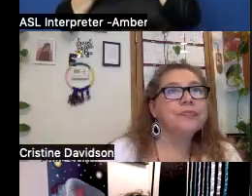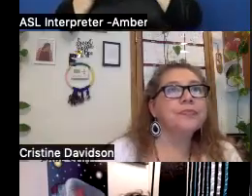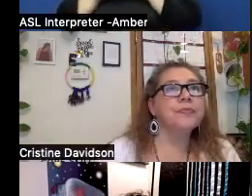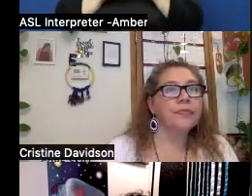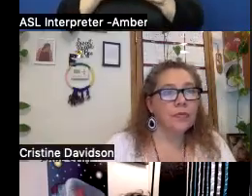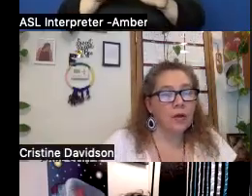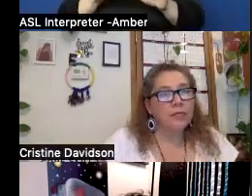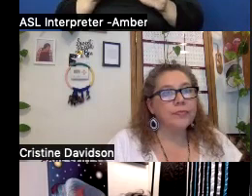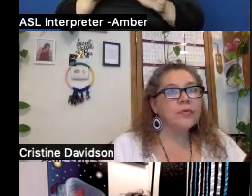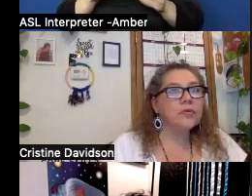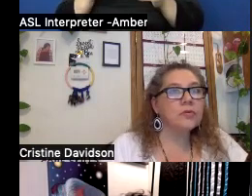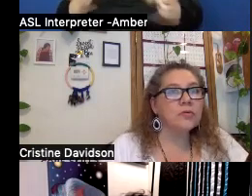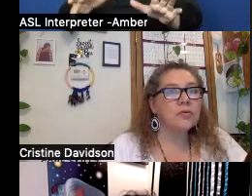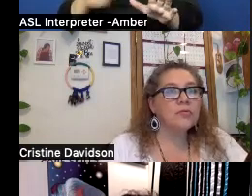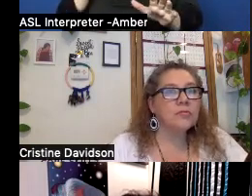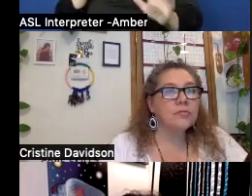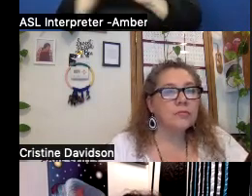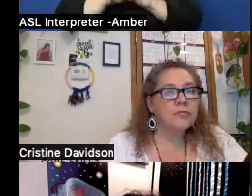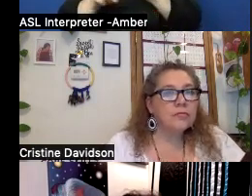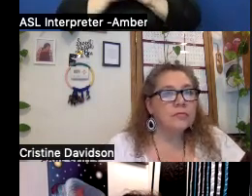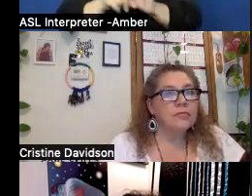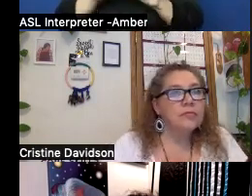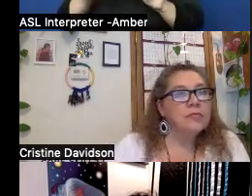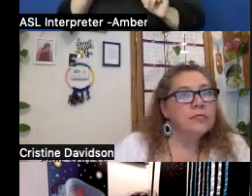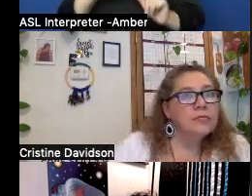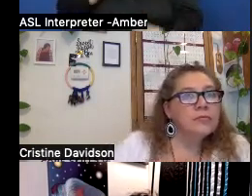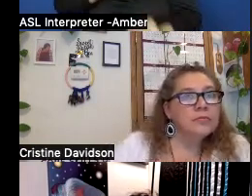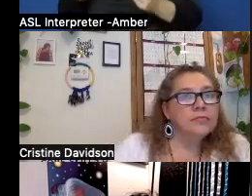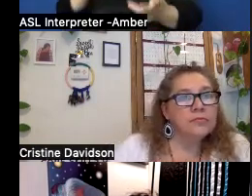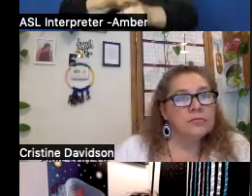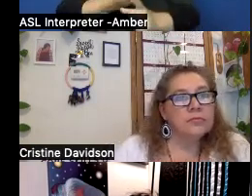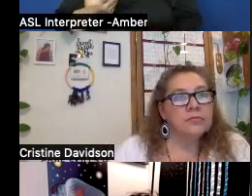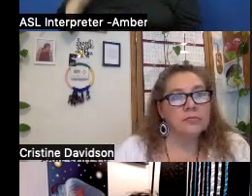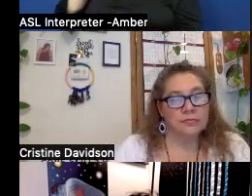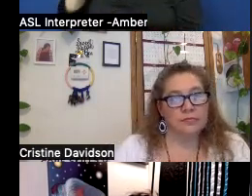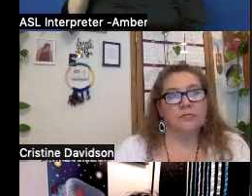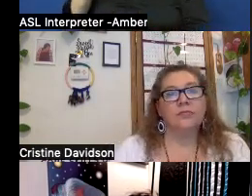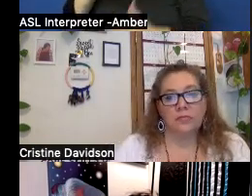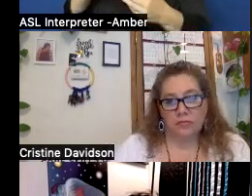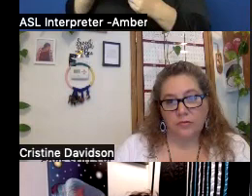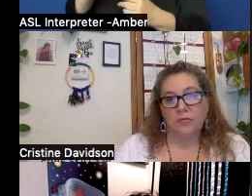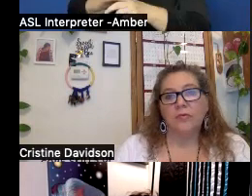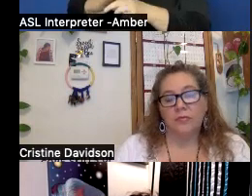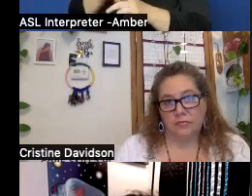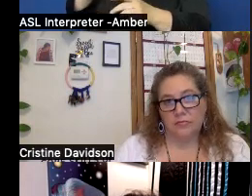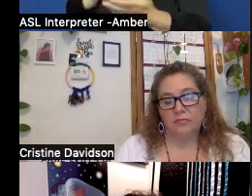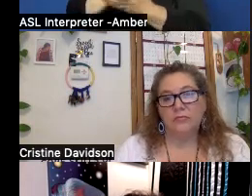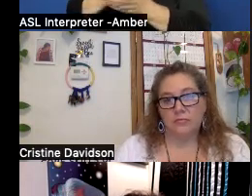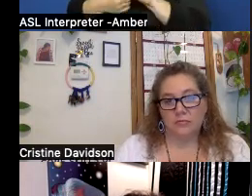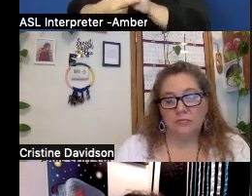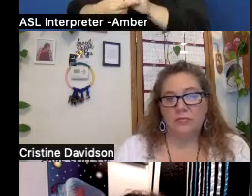personal? And I think that illustration that you used or kind of showed right away with the kind of the unicorn, right? The visual,